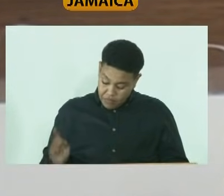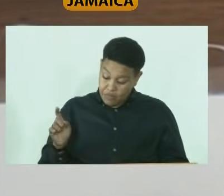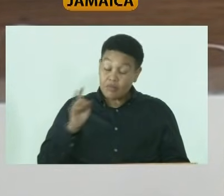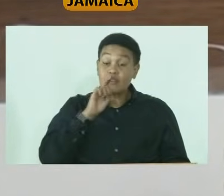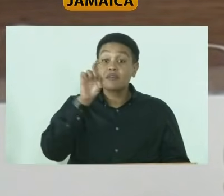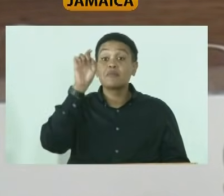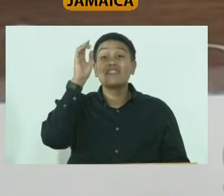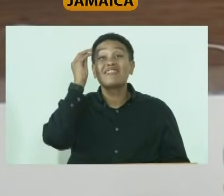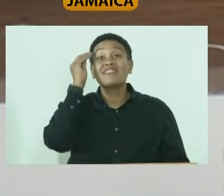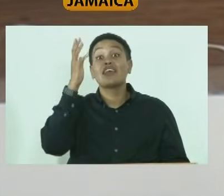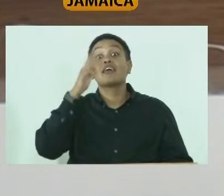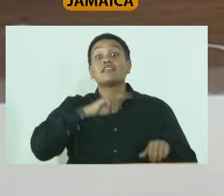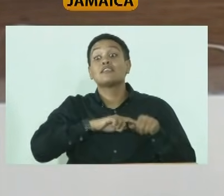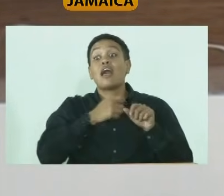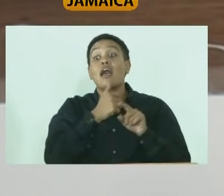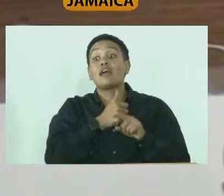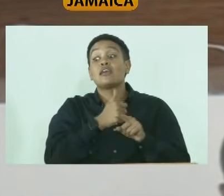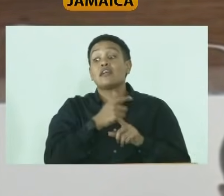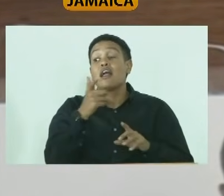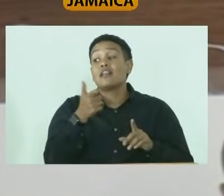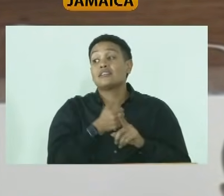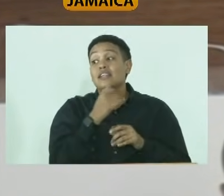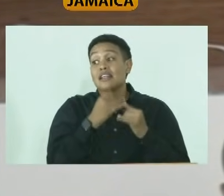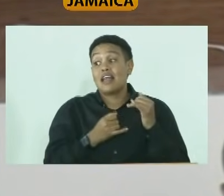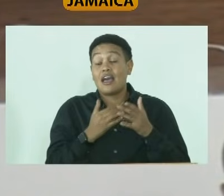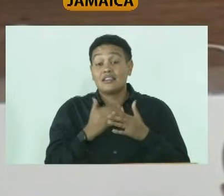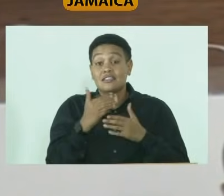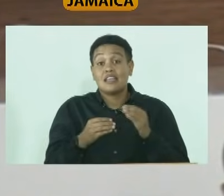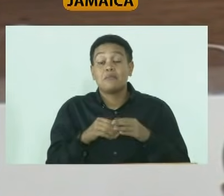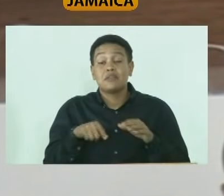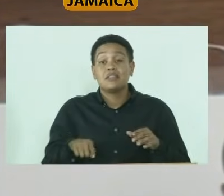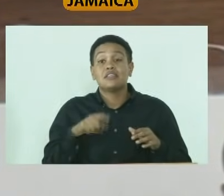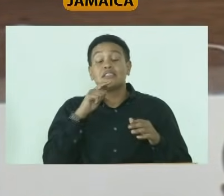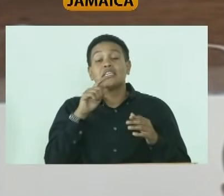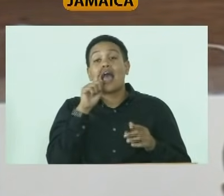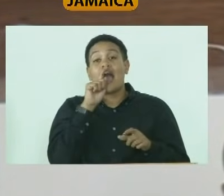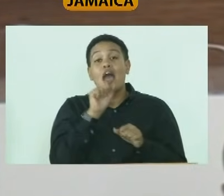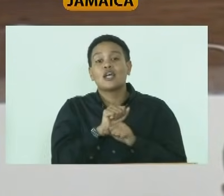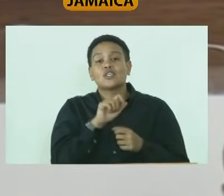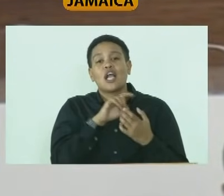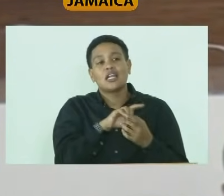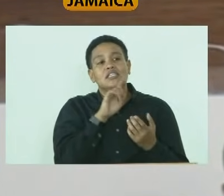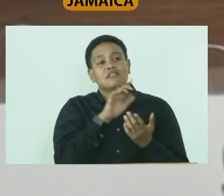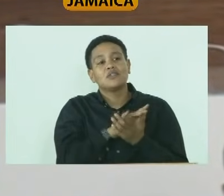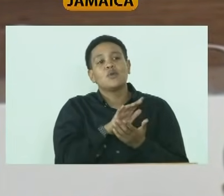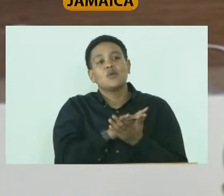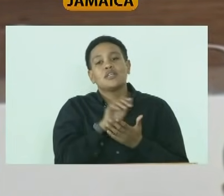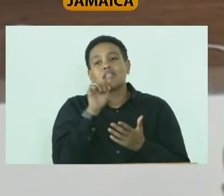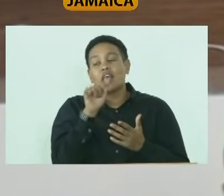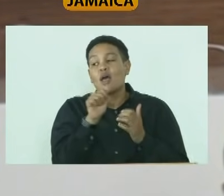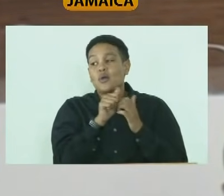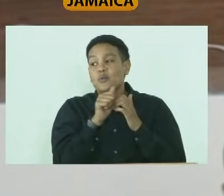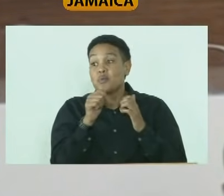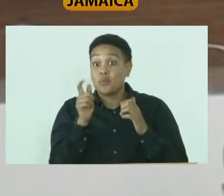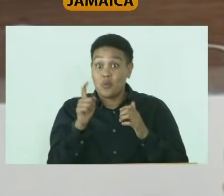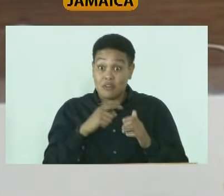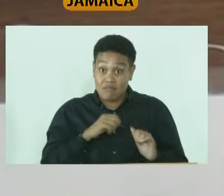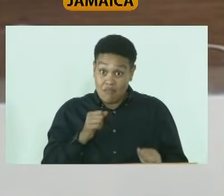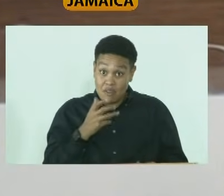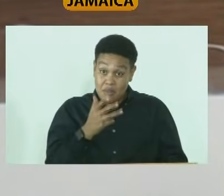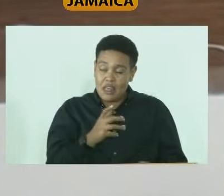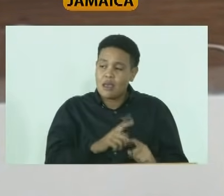outset that the last step in this effort, which is the actual connection of schools, is not where I would have liked it to be,